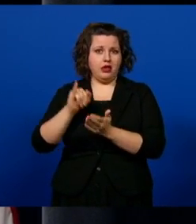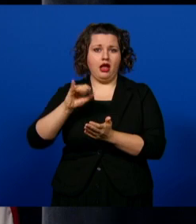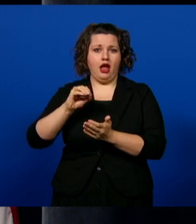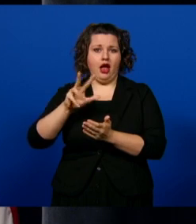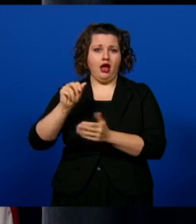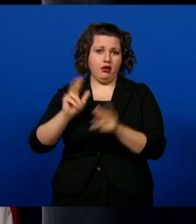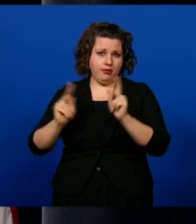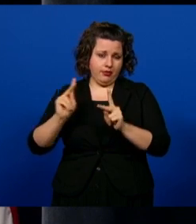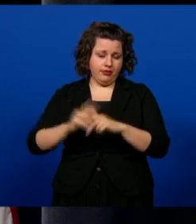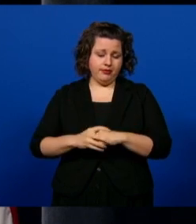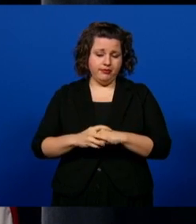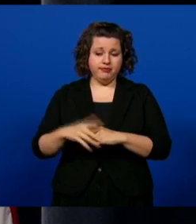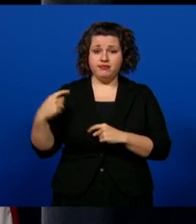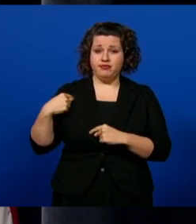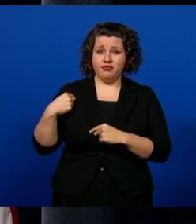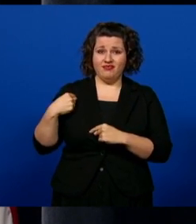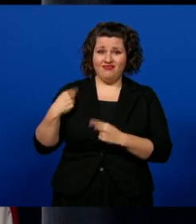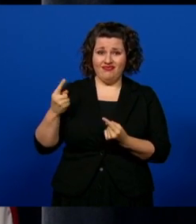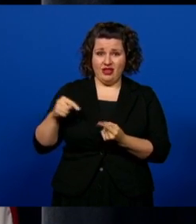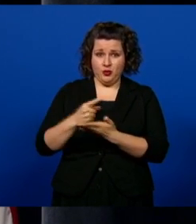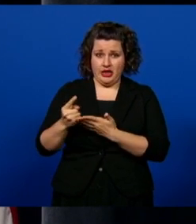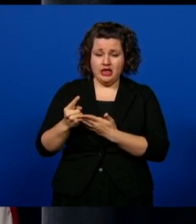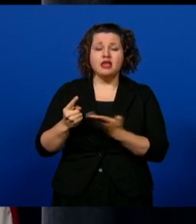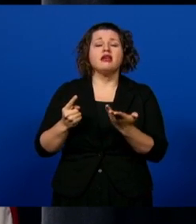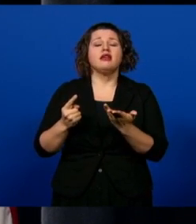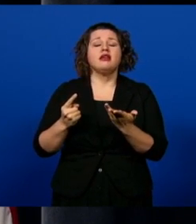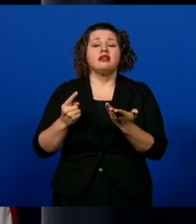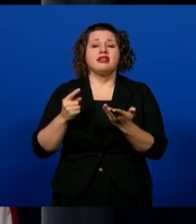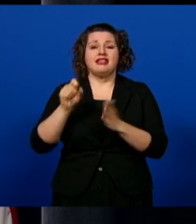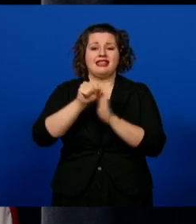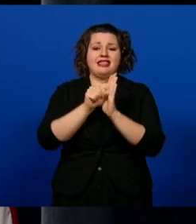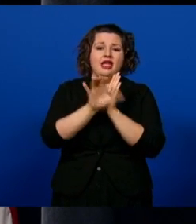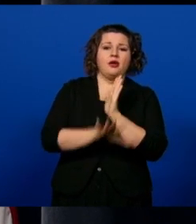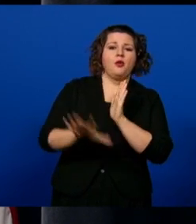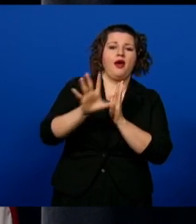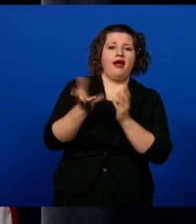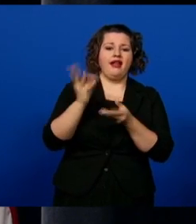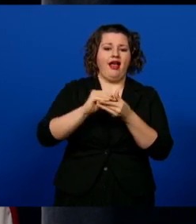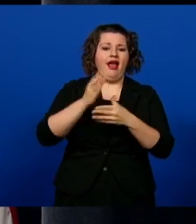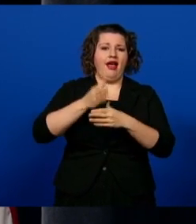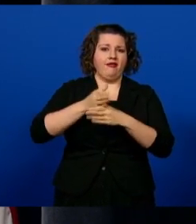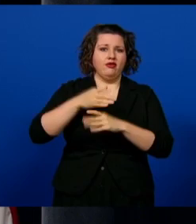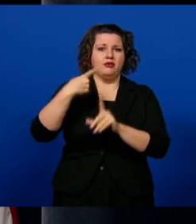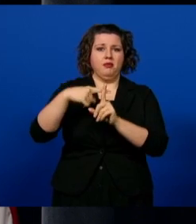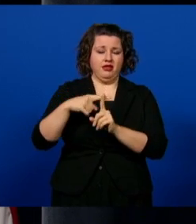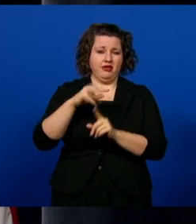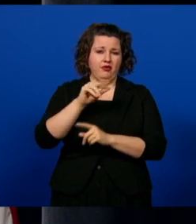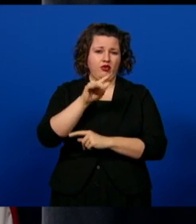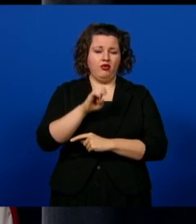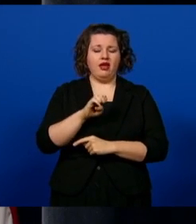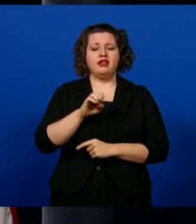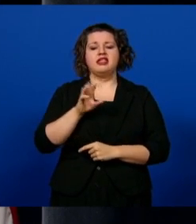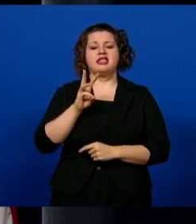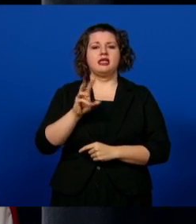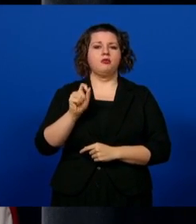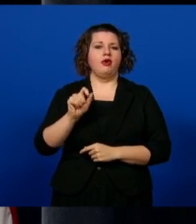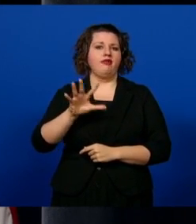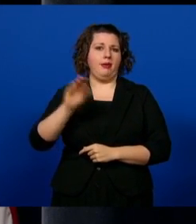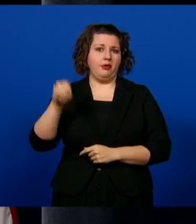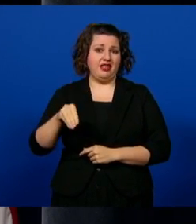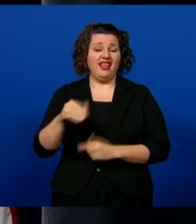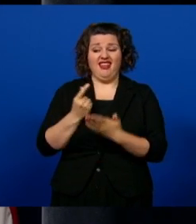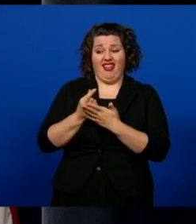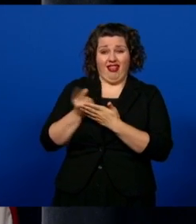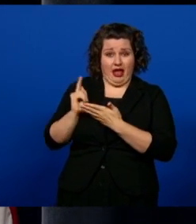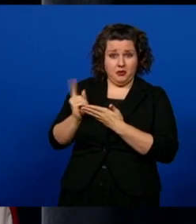Iowans. So far this week, our statewide average positivity rate is down to 6.5% from last